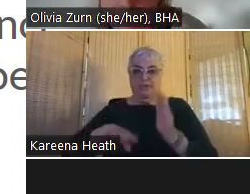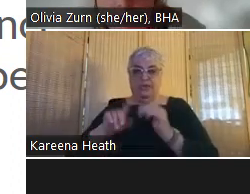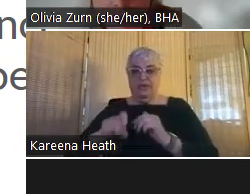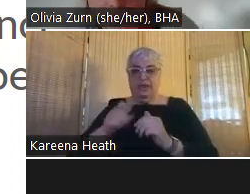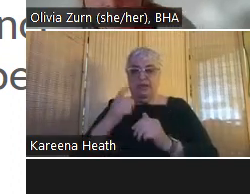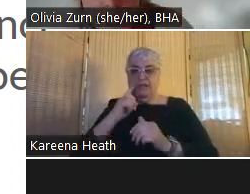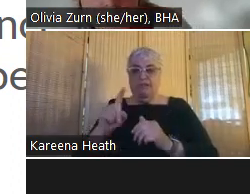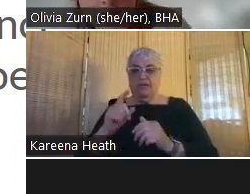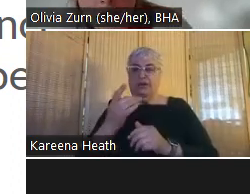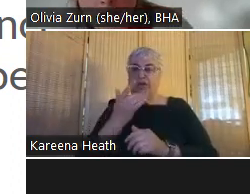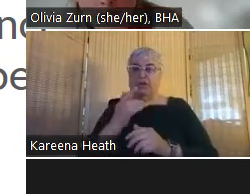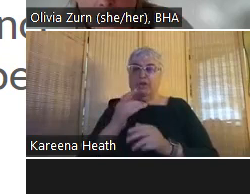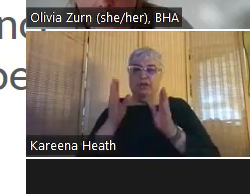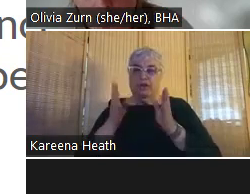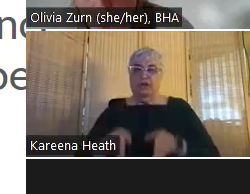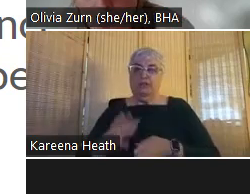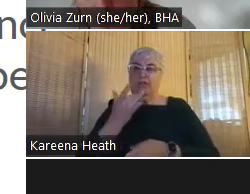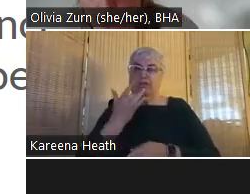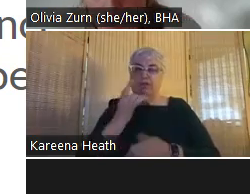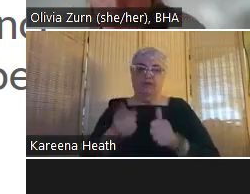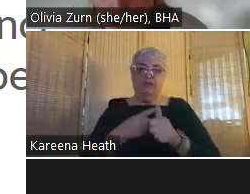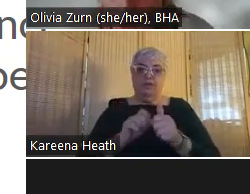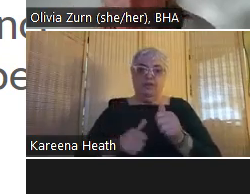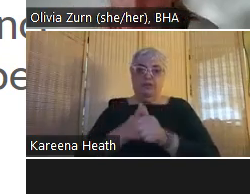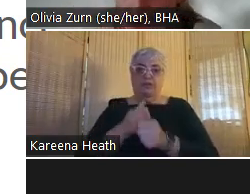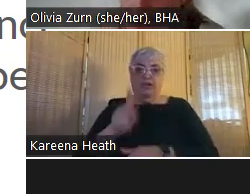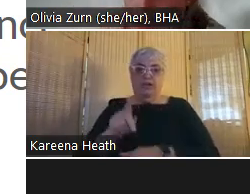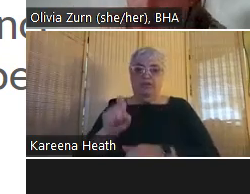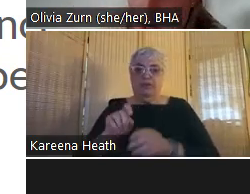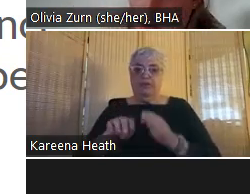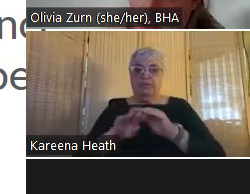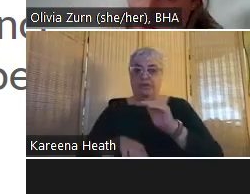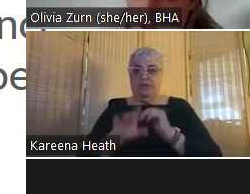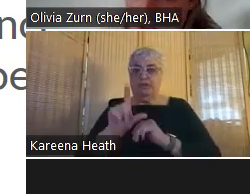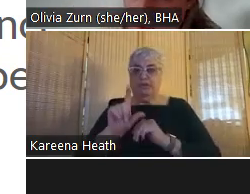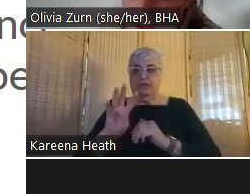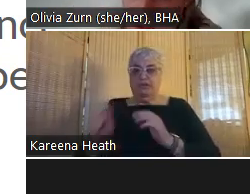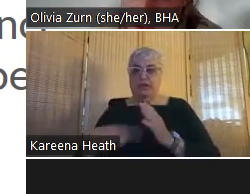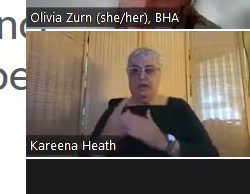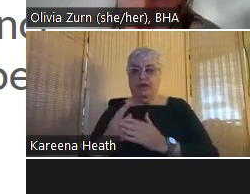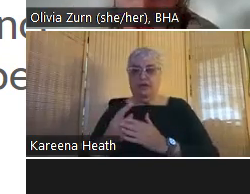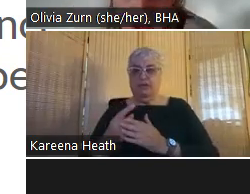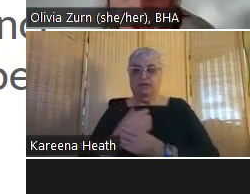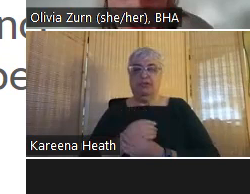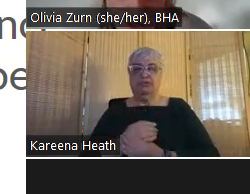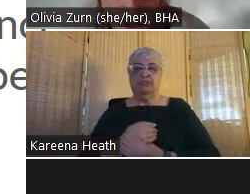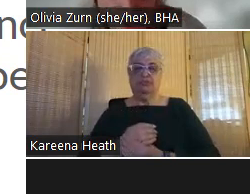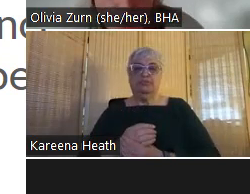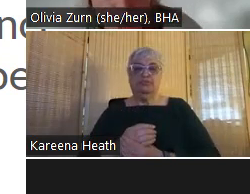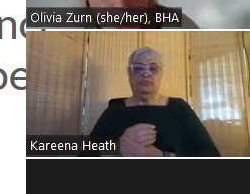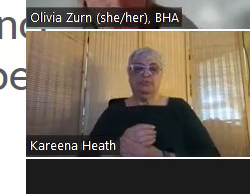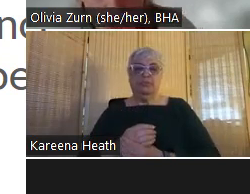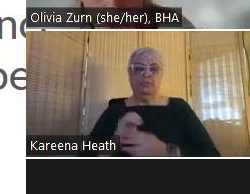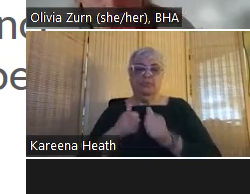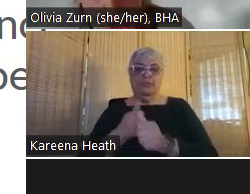individual preference. And the first follow-up must be within 24 hours after services were provided. And